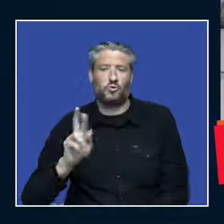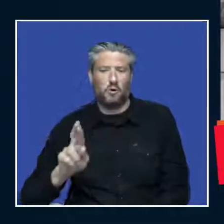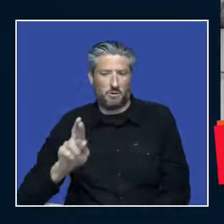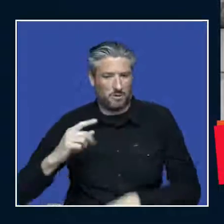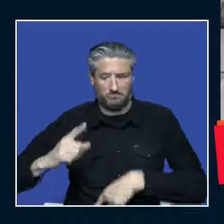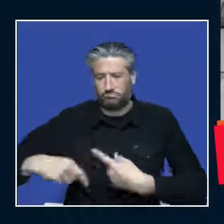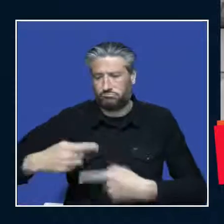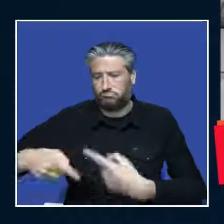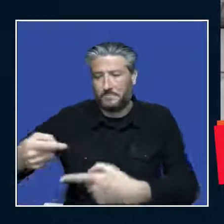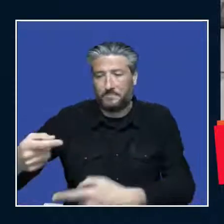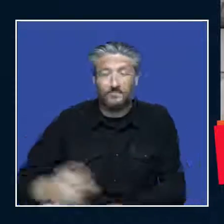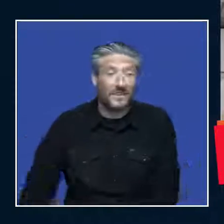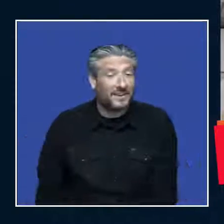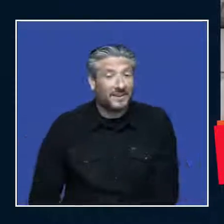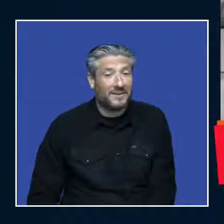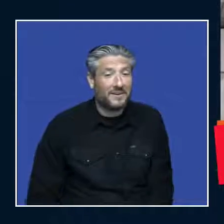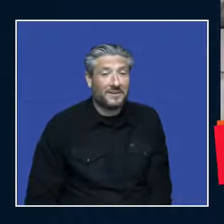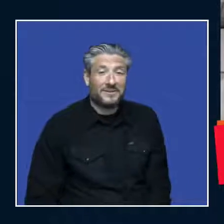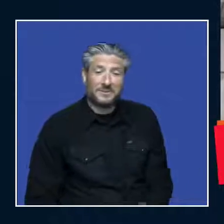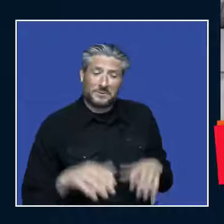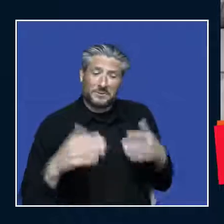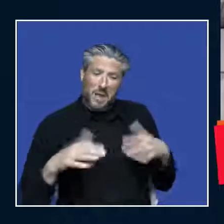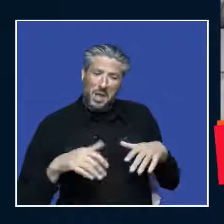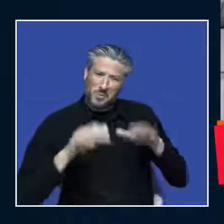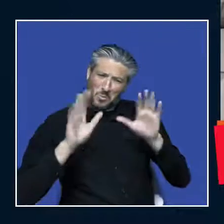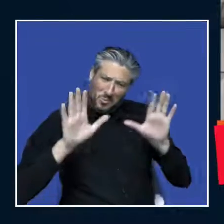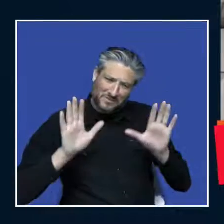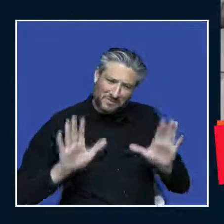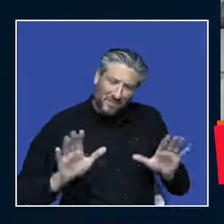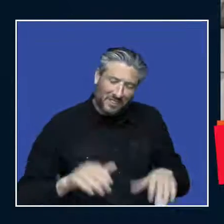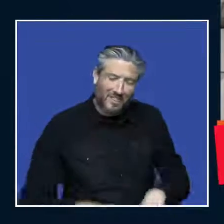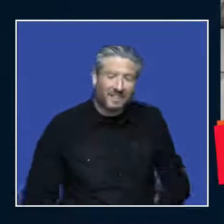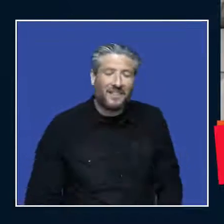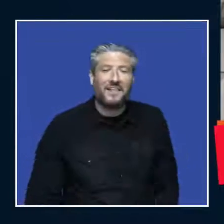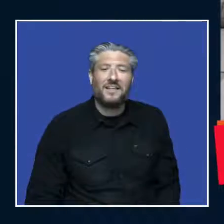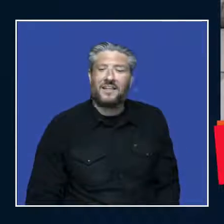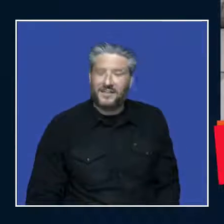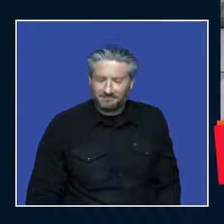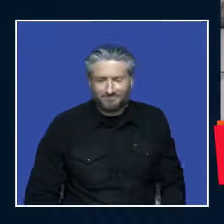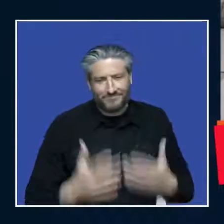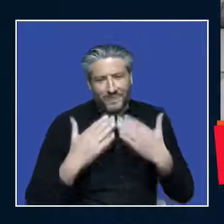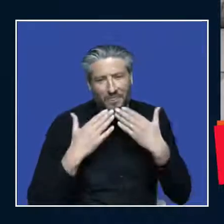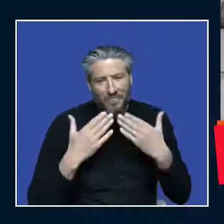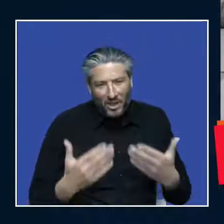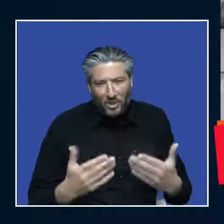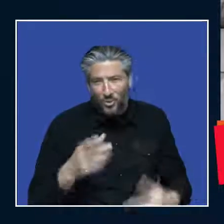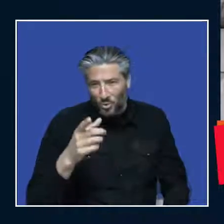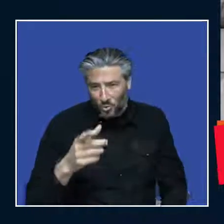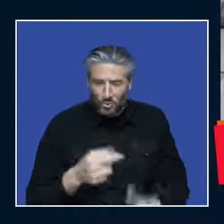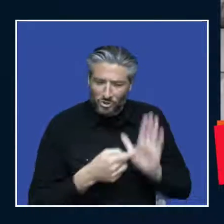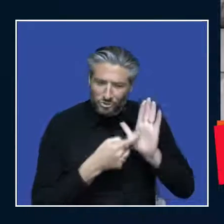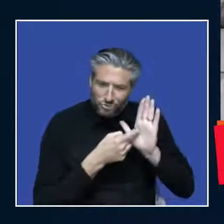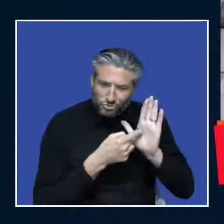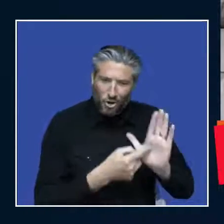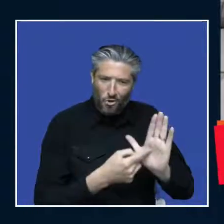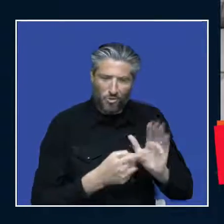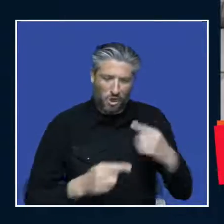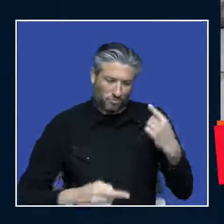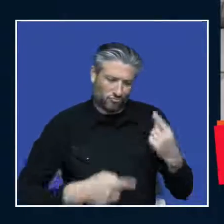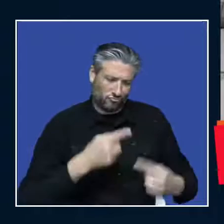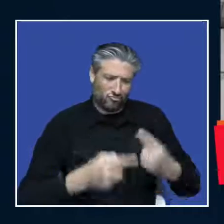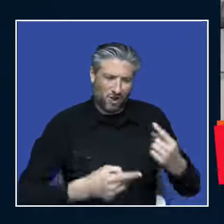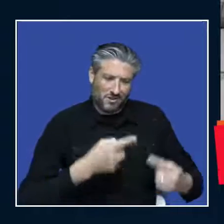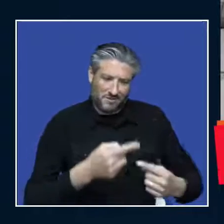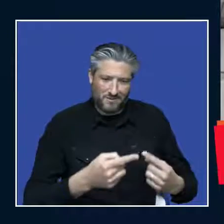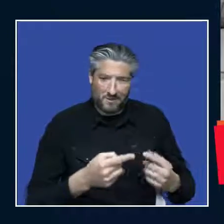Wonderful. Well, just before I pass you over, I'll also say thank you for showing us how to run without using an